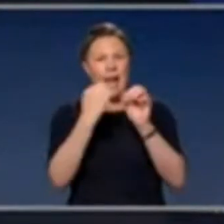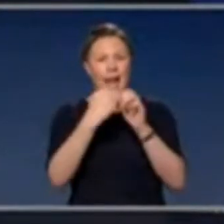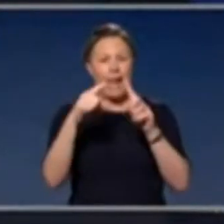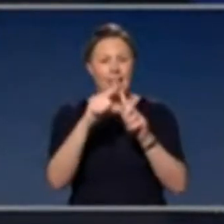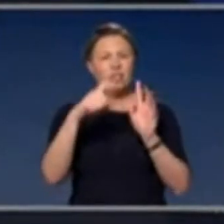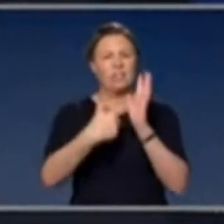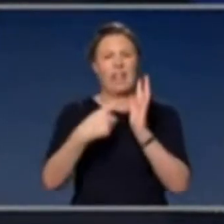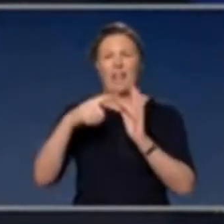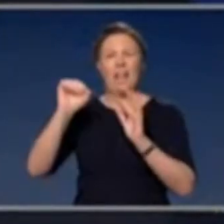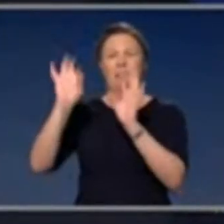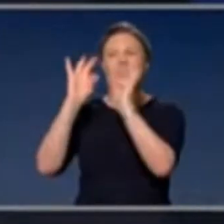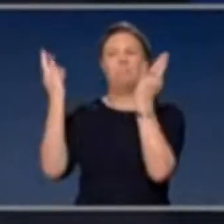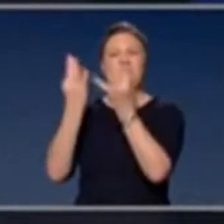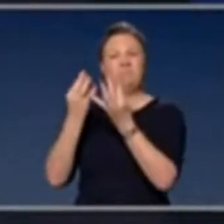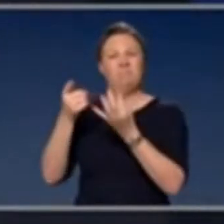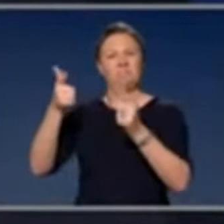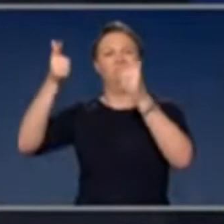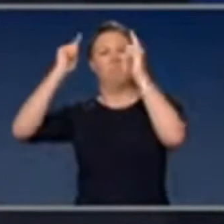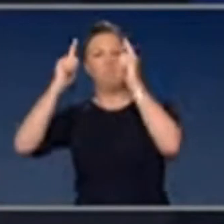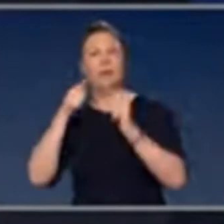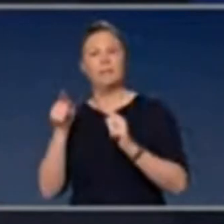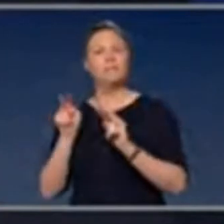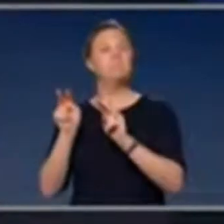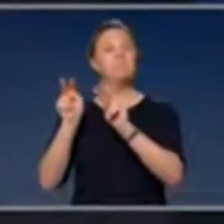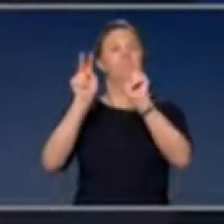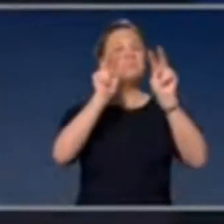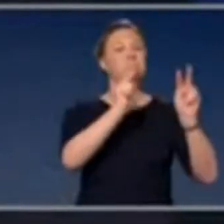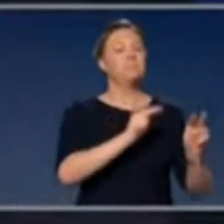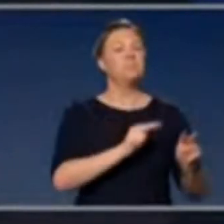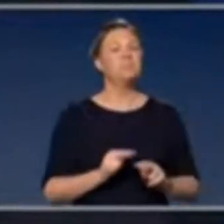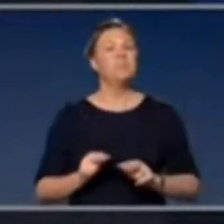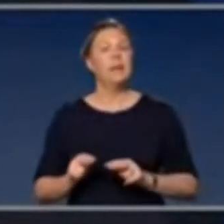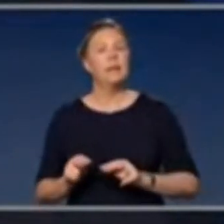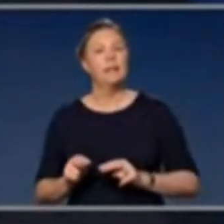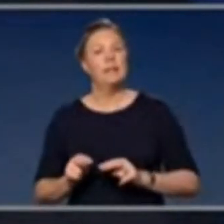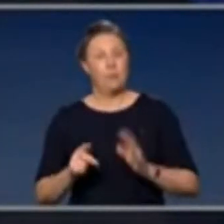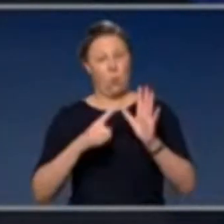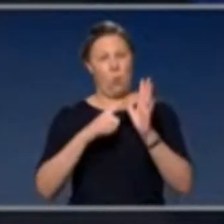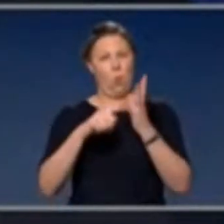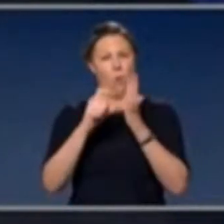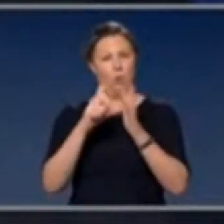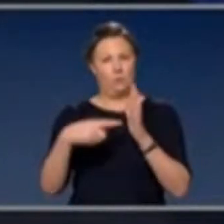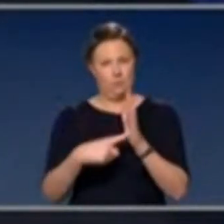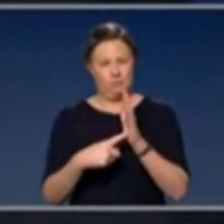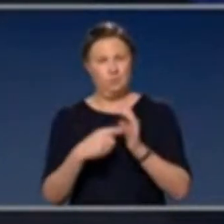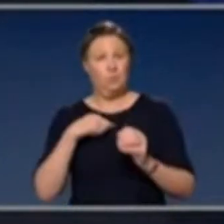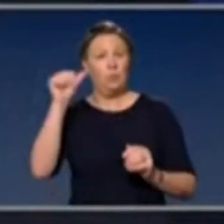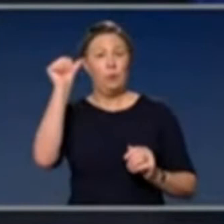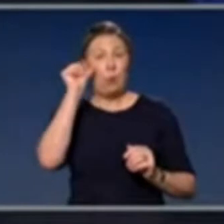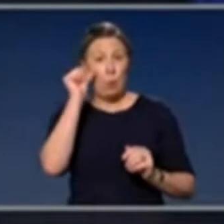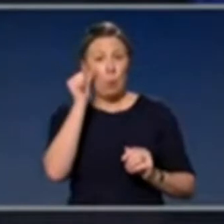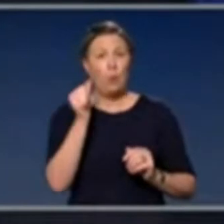and during the pandemic. What we've learned really in the Melbourne situation is that there are some places at least that should